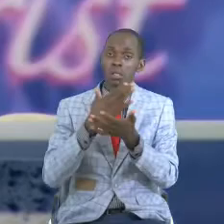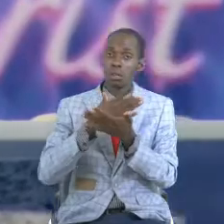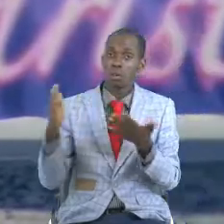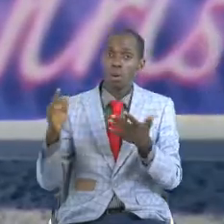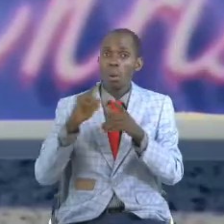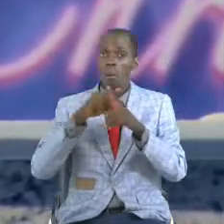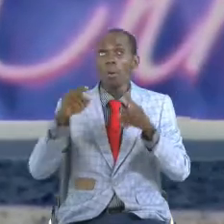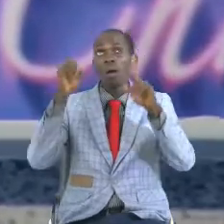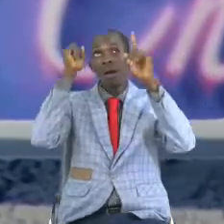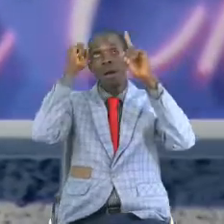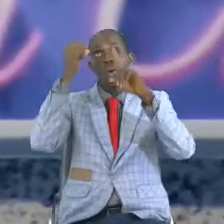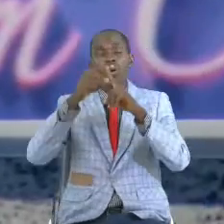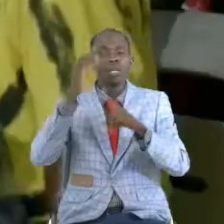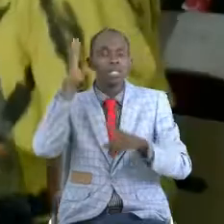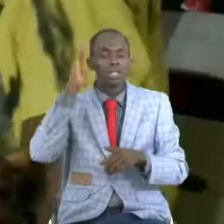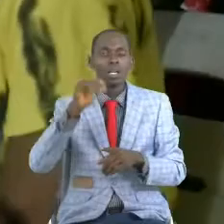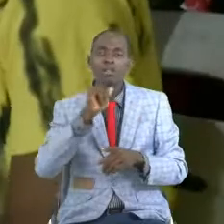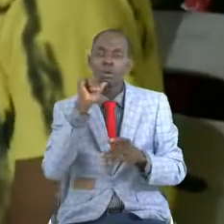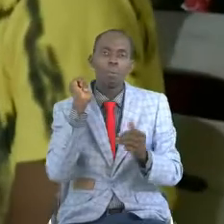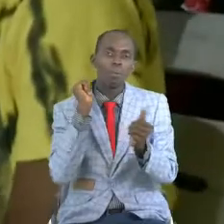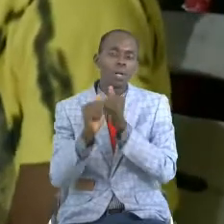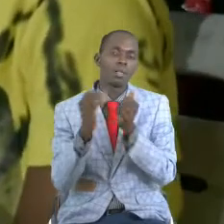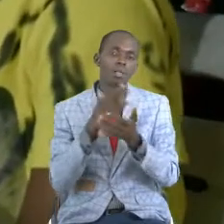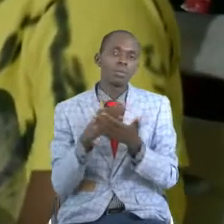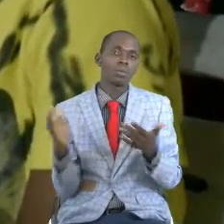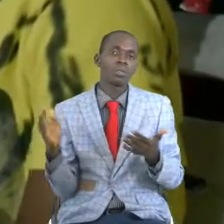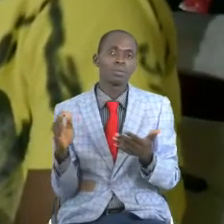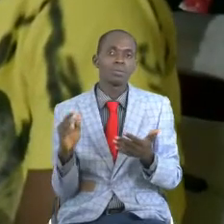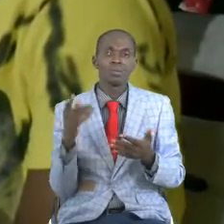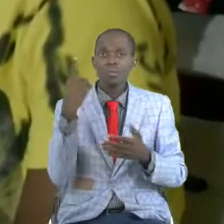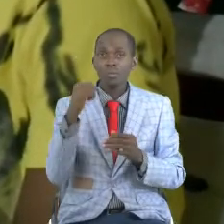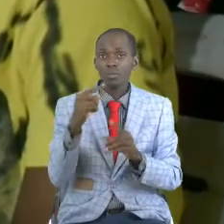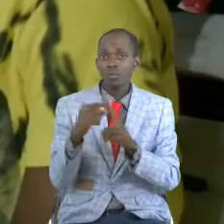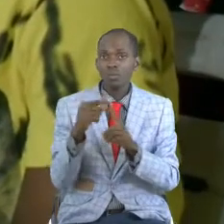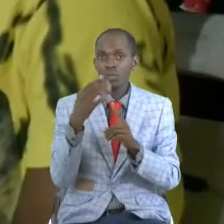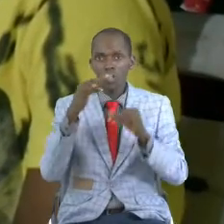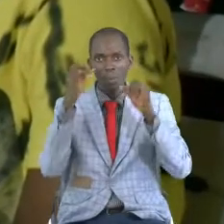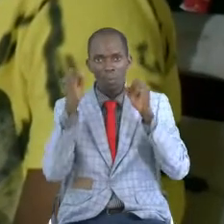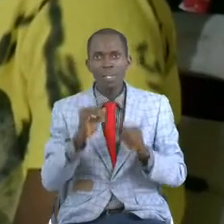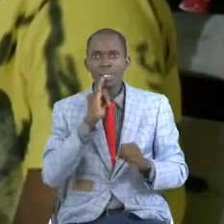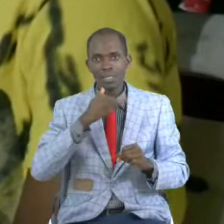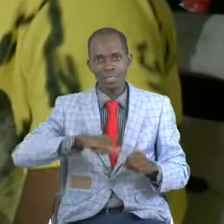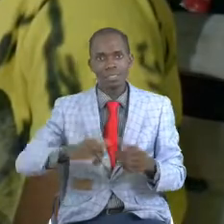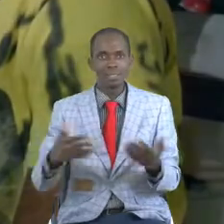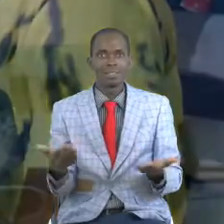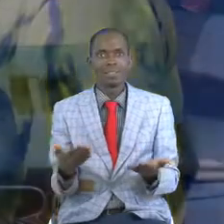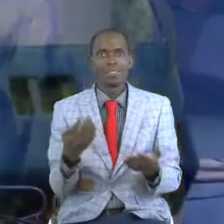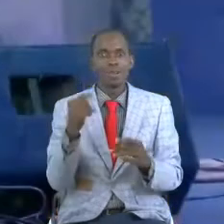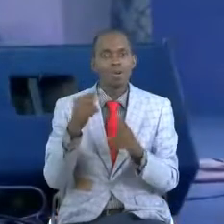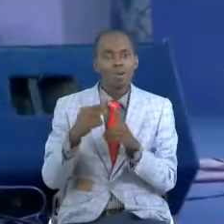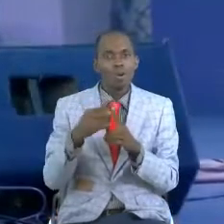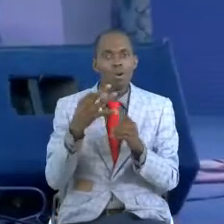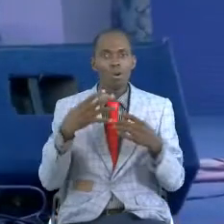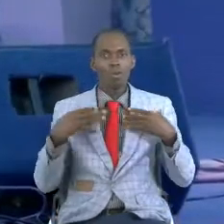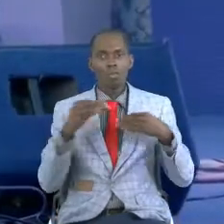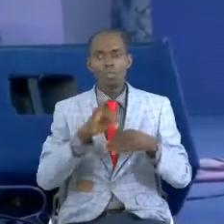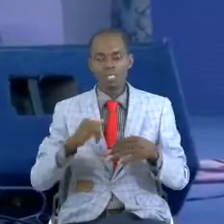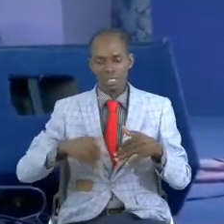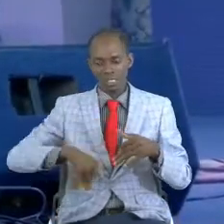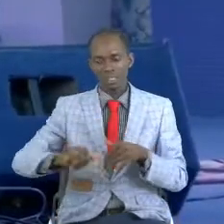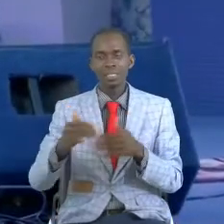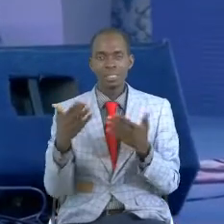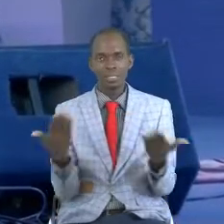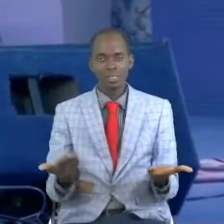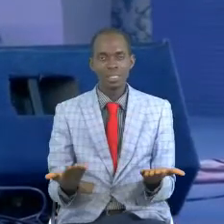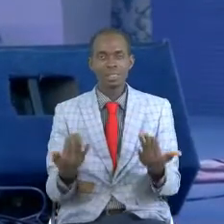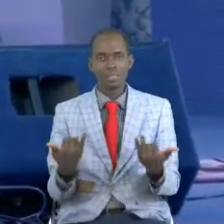shall not pass away. The word of power still here today. The word for healing still there today. And